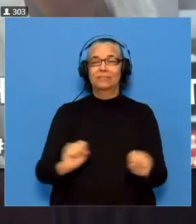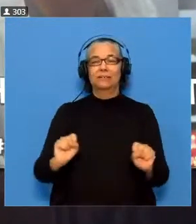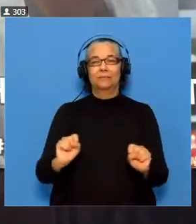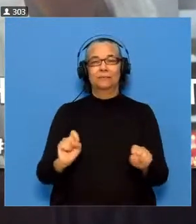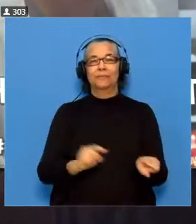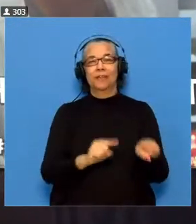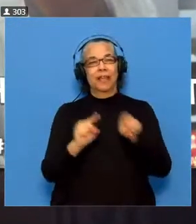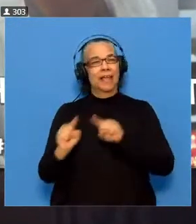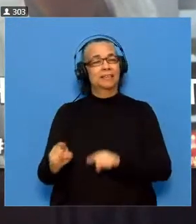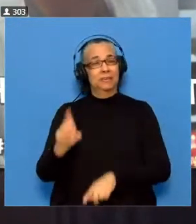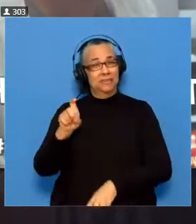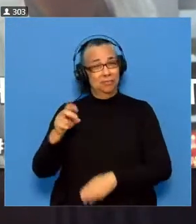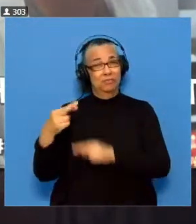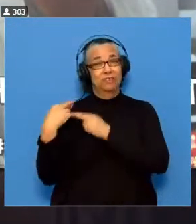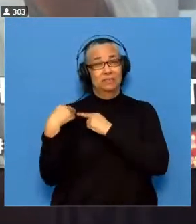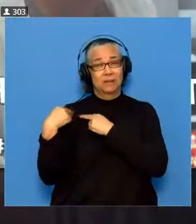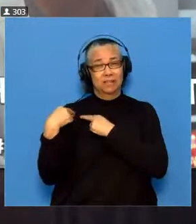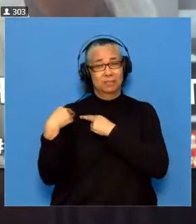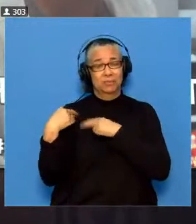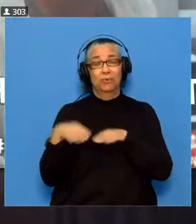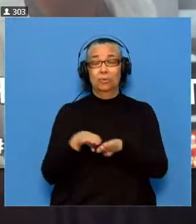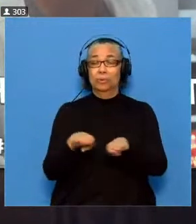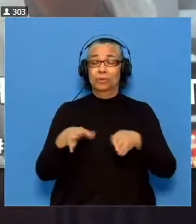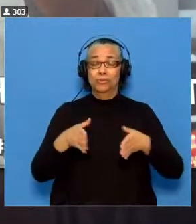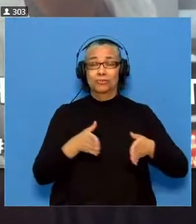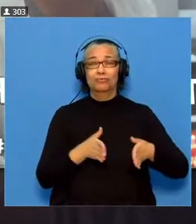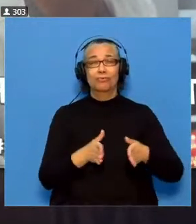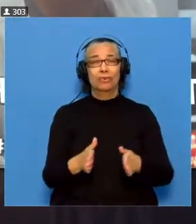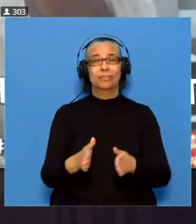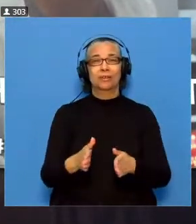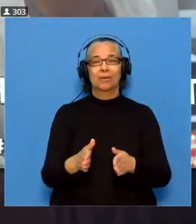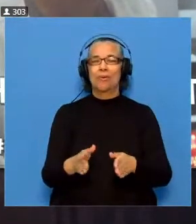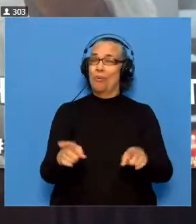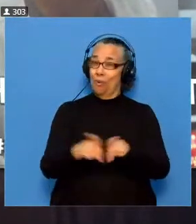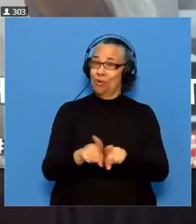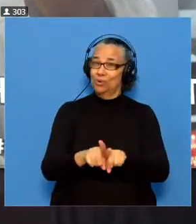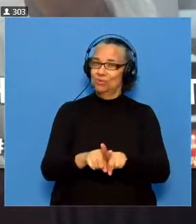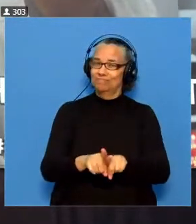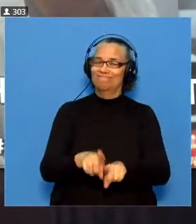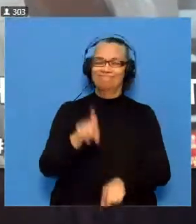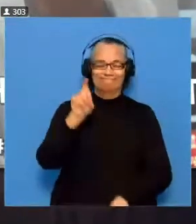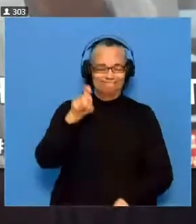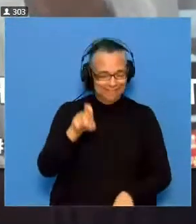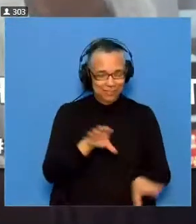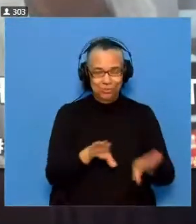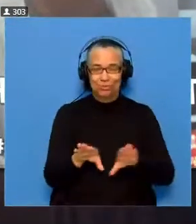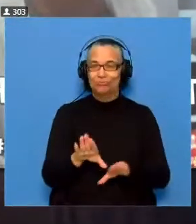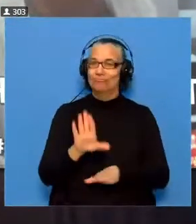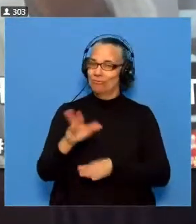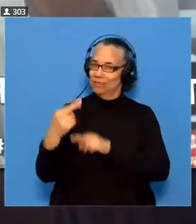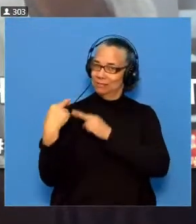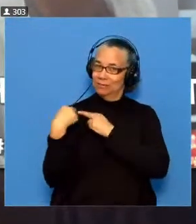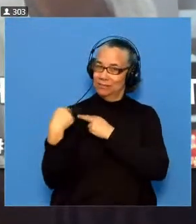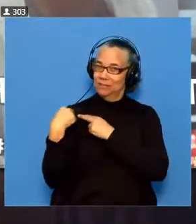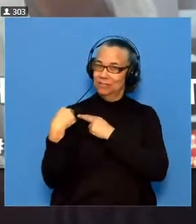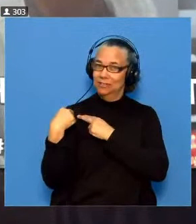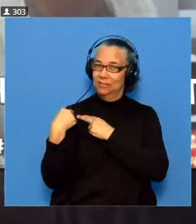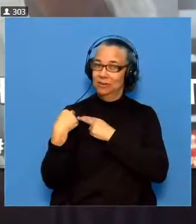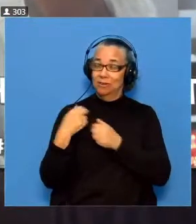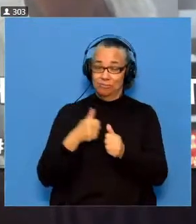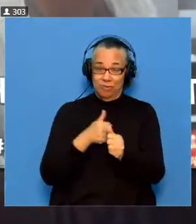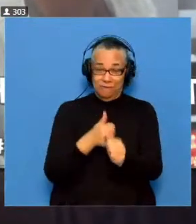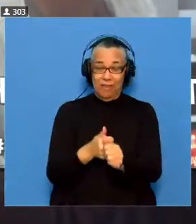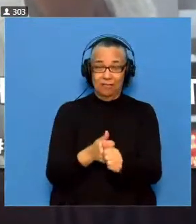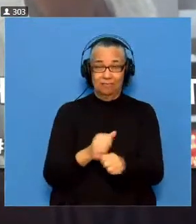we must act responsibly on Bermuda's roads, we must also continue to do our part to adhere to the COVID-19